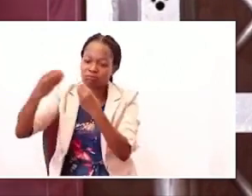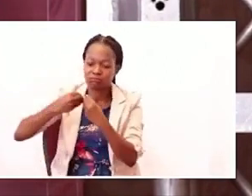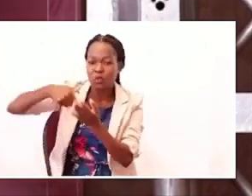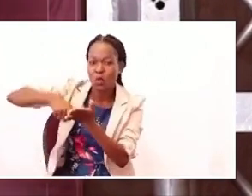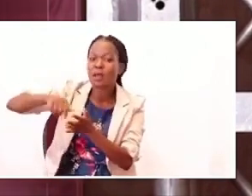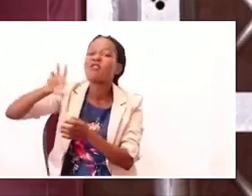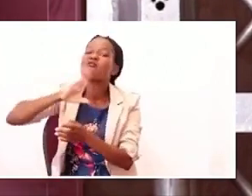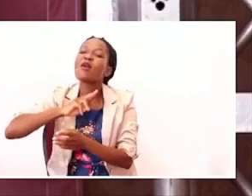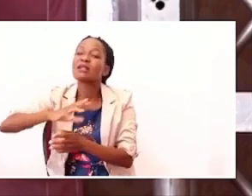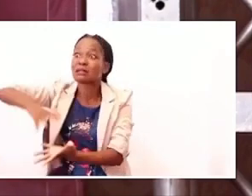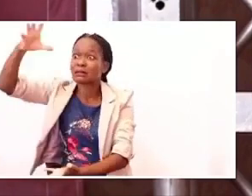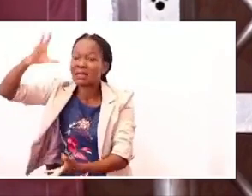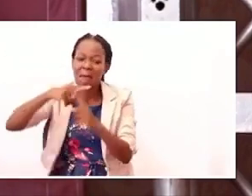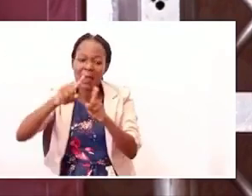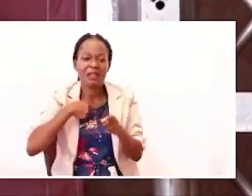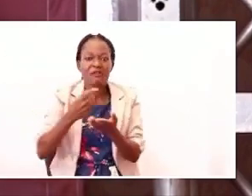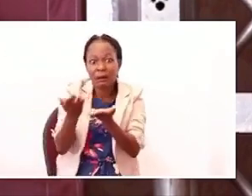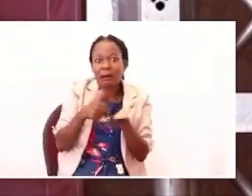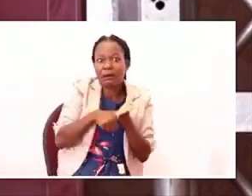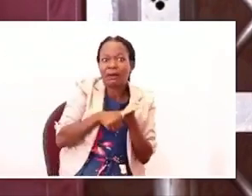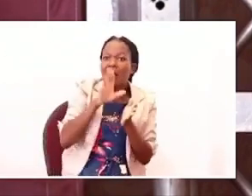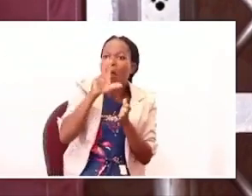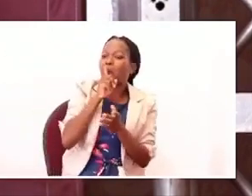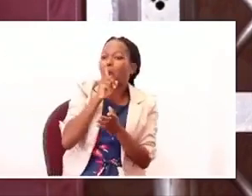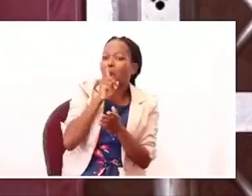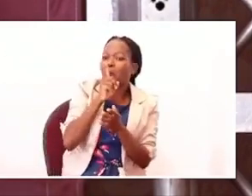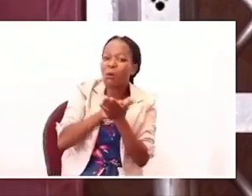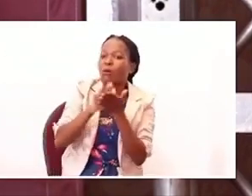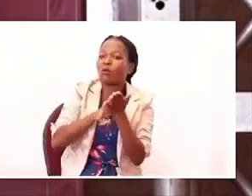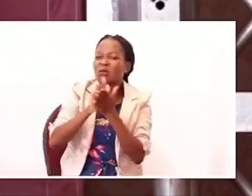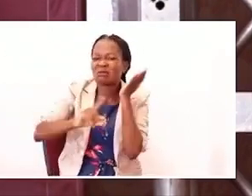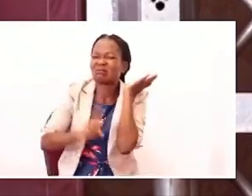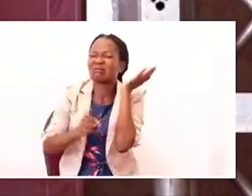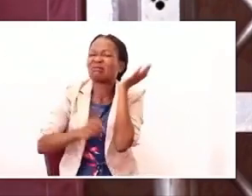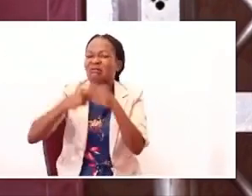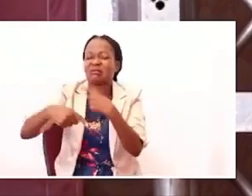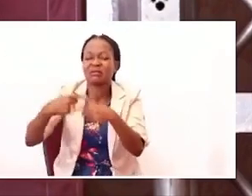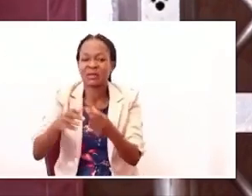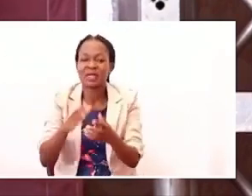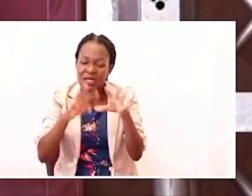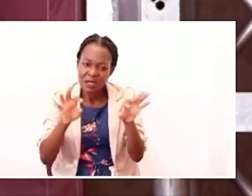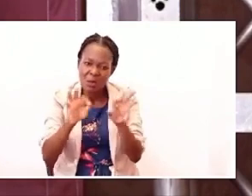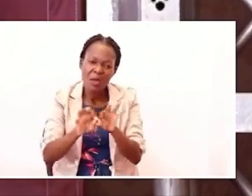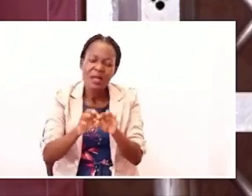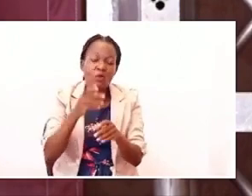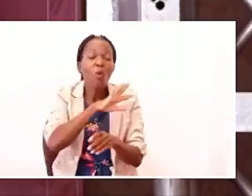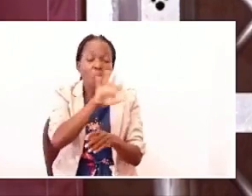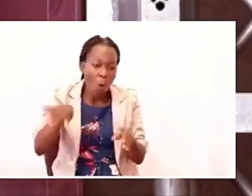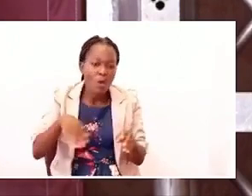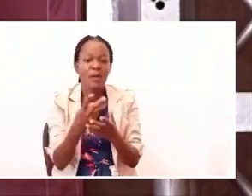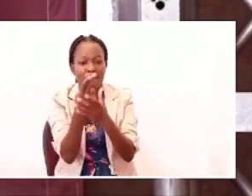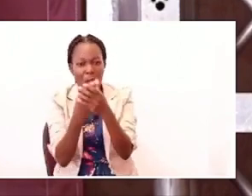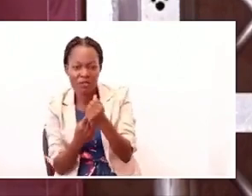more of the voice than the creditors themselves, who have, over a period of time, at least since the 80s, milked